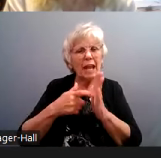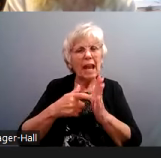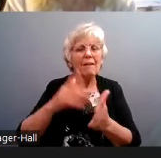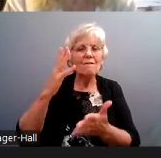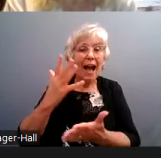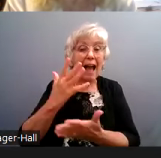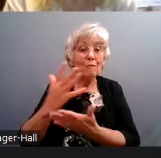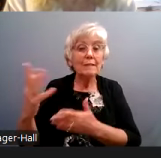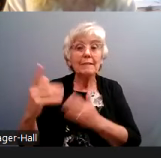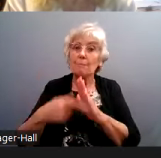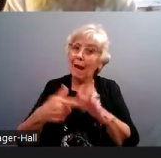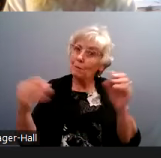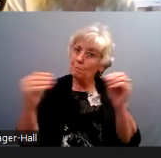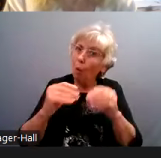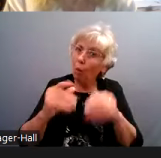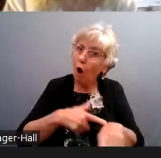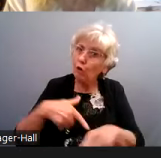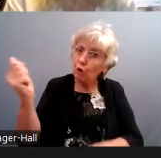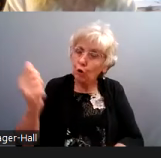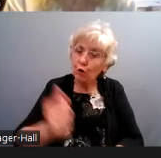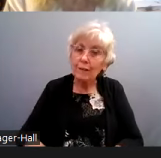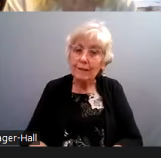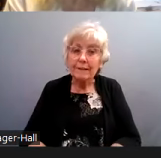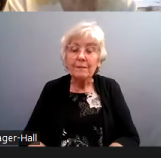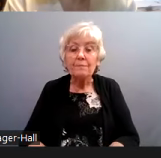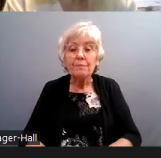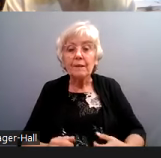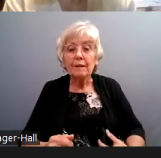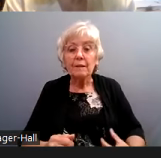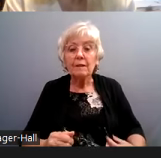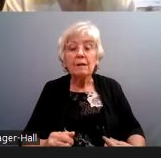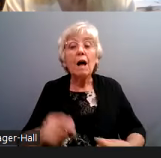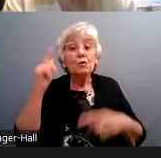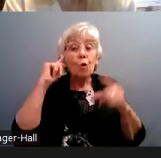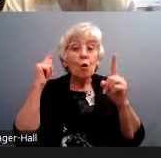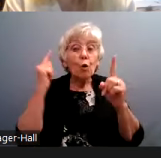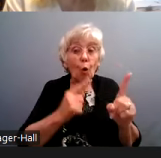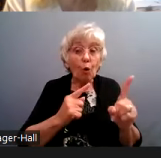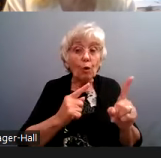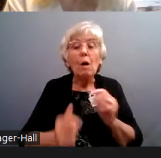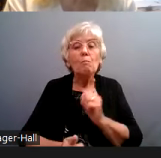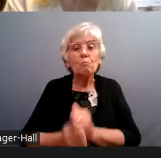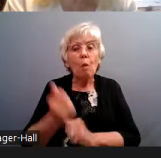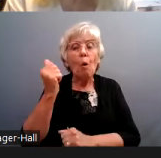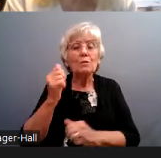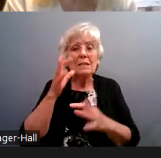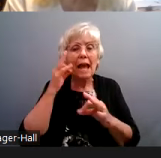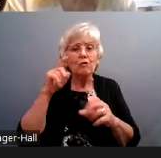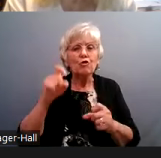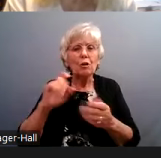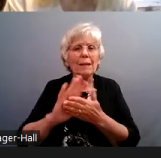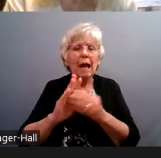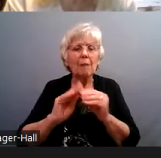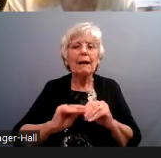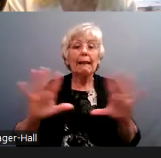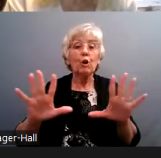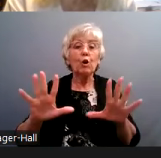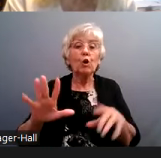more. And the goal is, most cats should be clearing after 1 round of